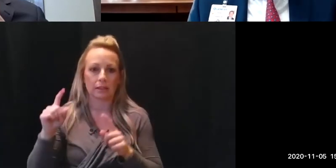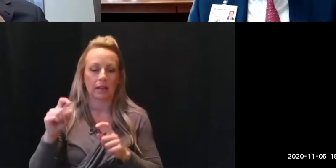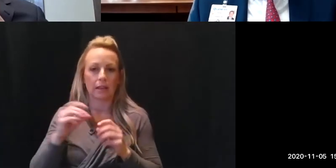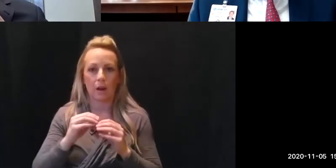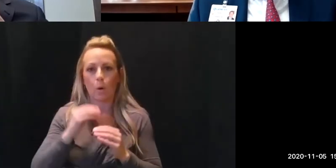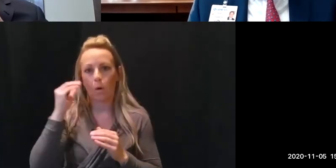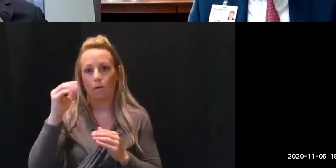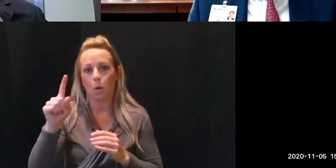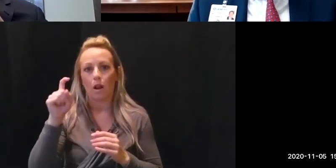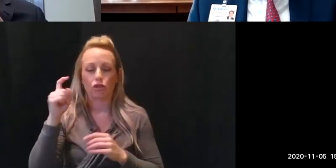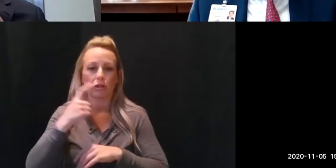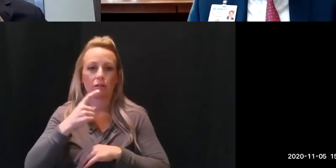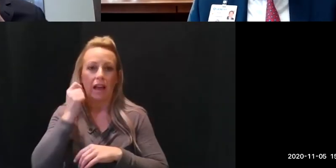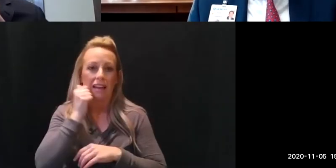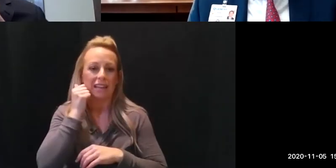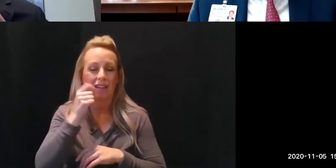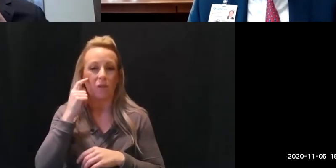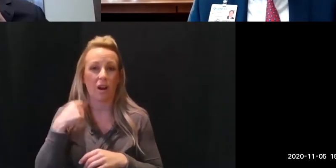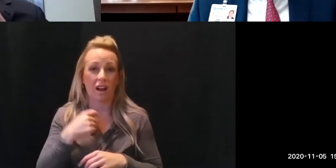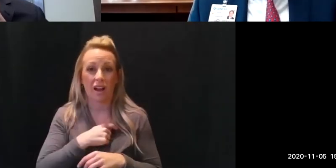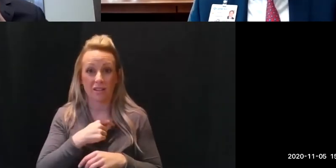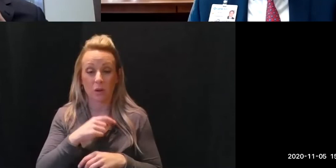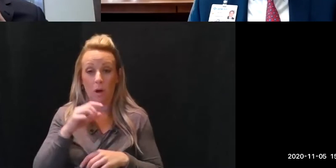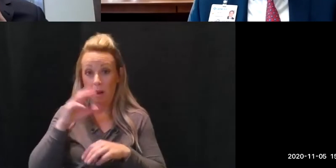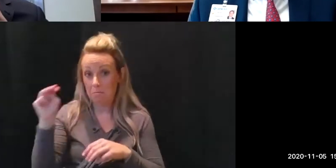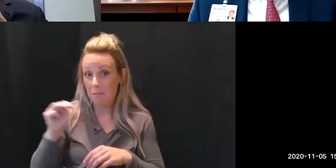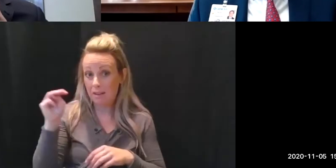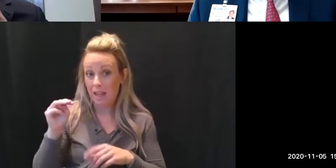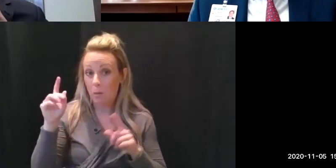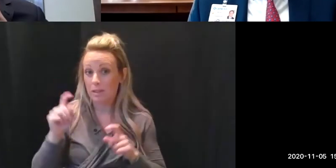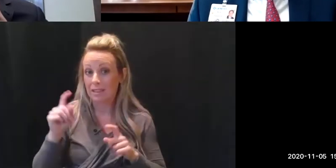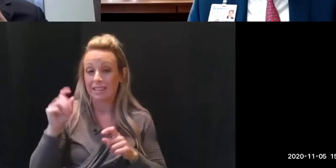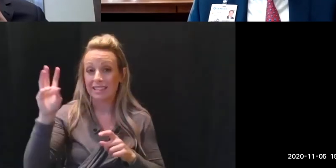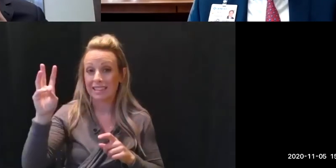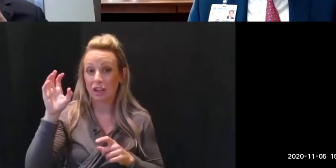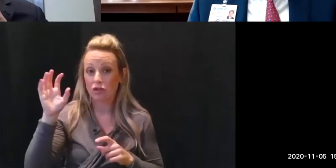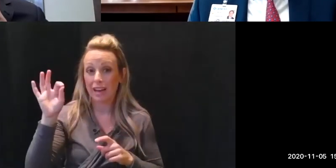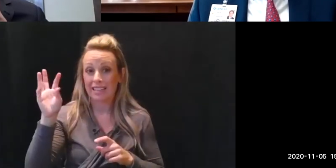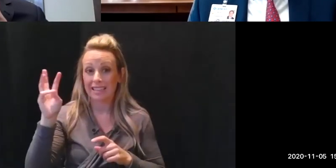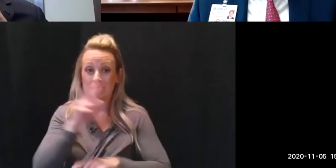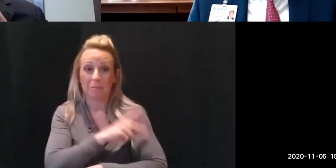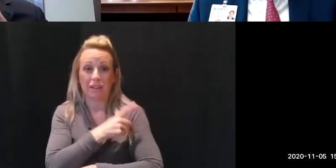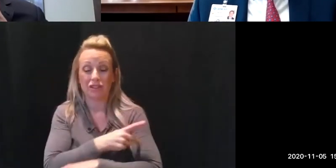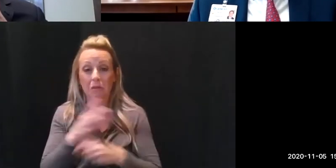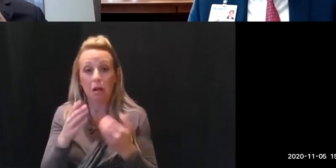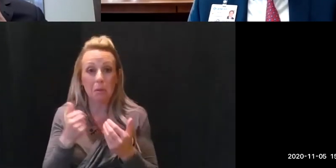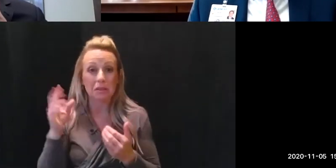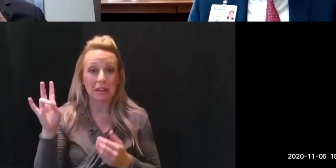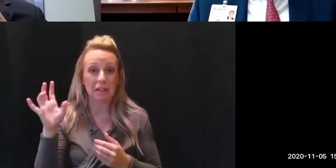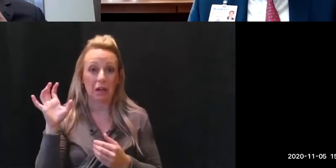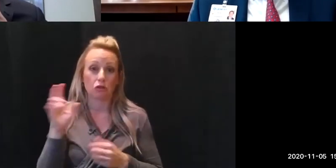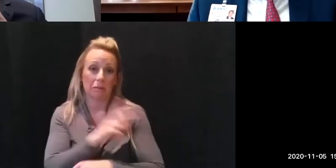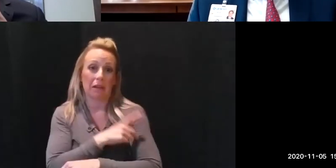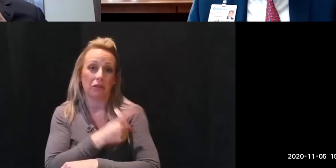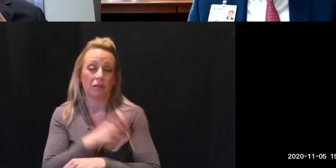day for us. So on Monday, we tested 696 patients, almost 700 patients for